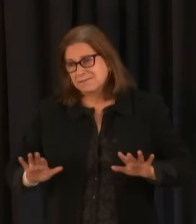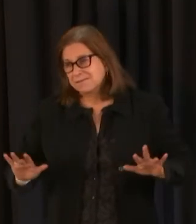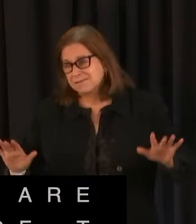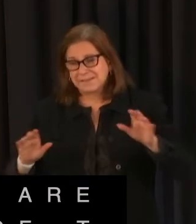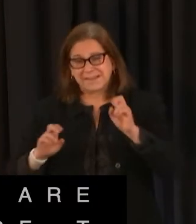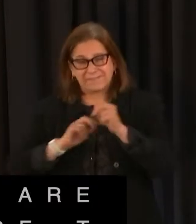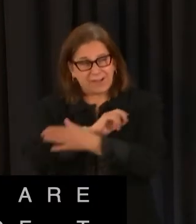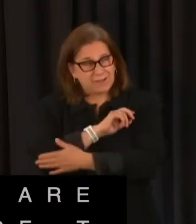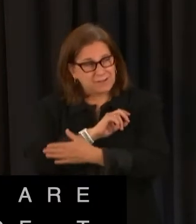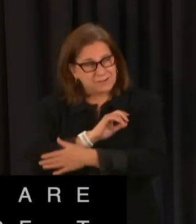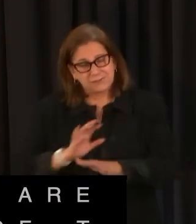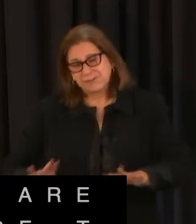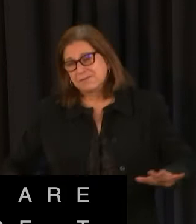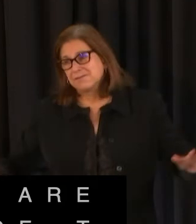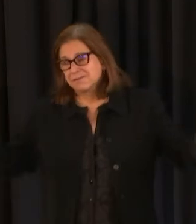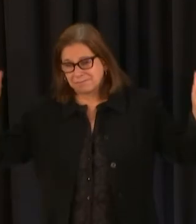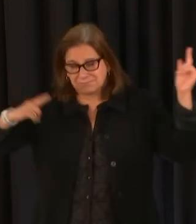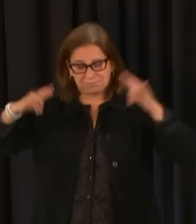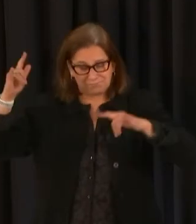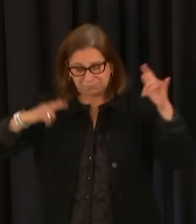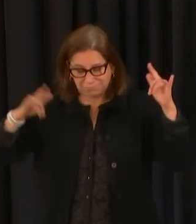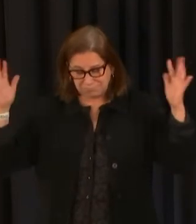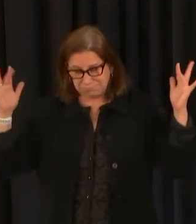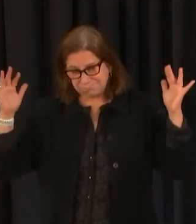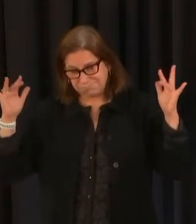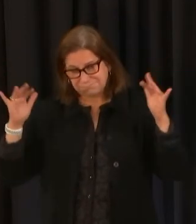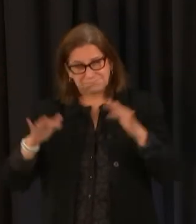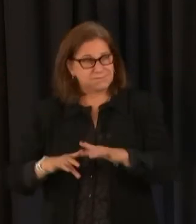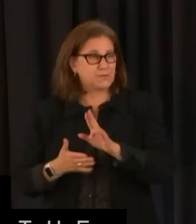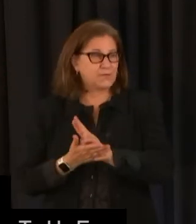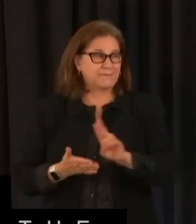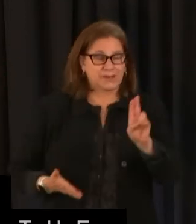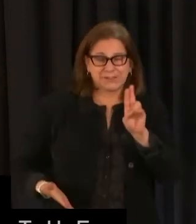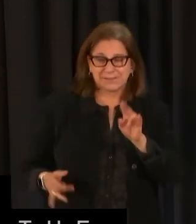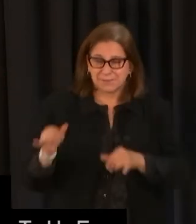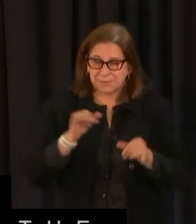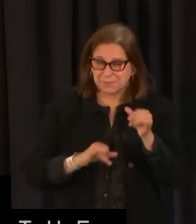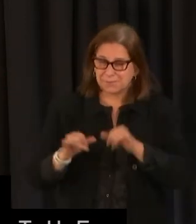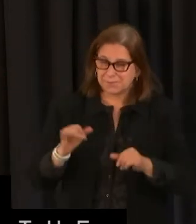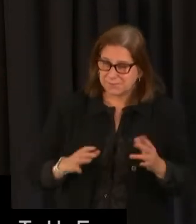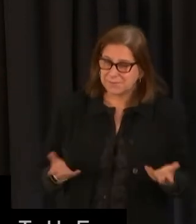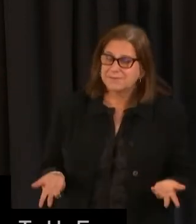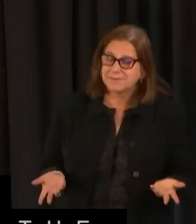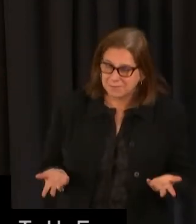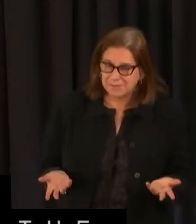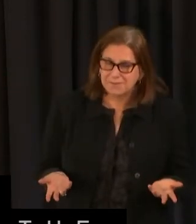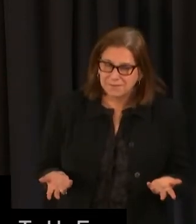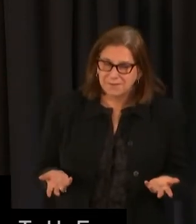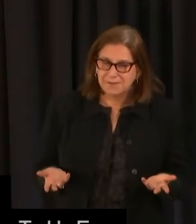And they're coming to the district. So I do think that this is a different